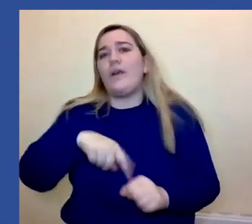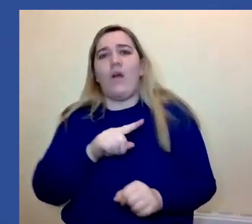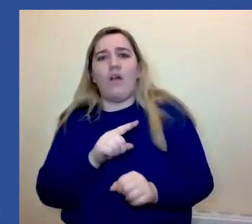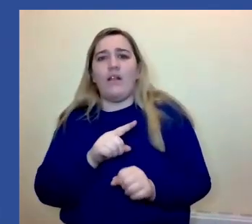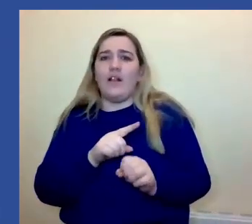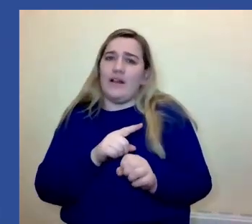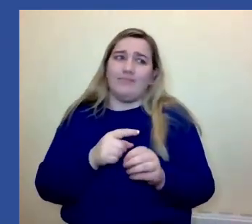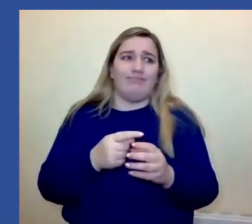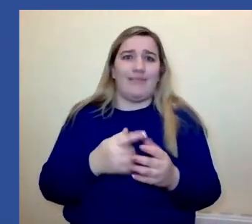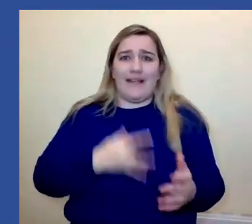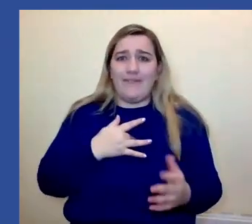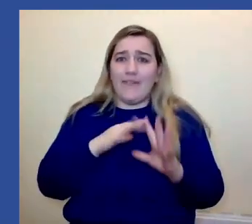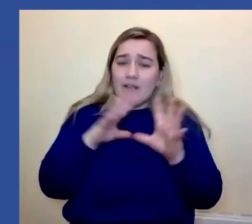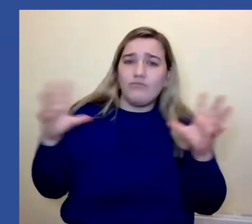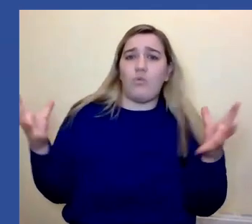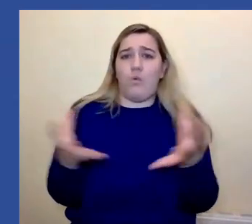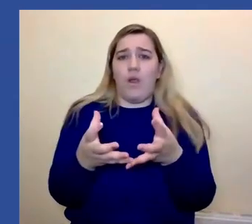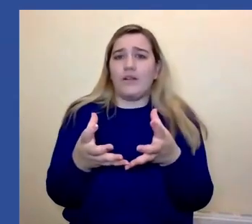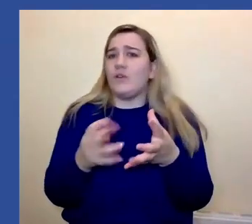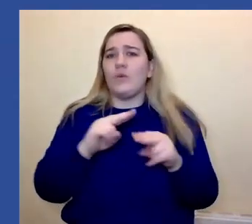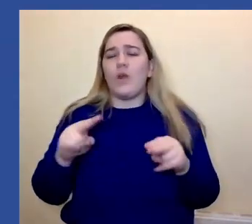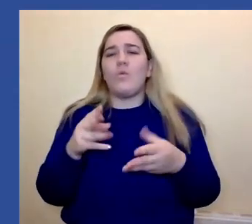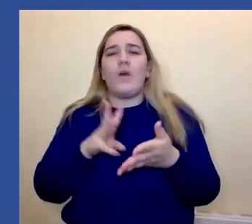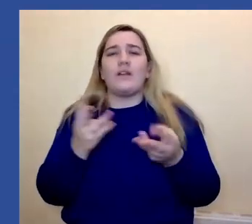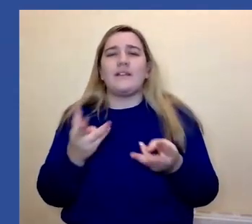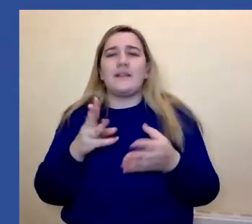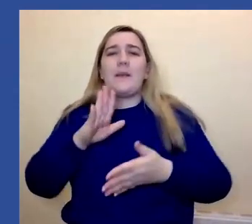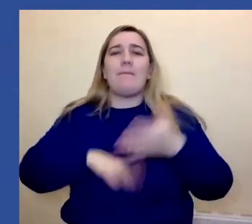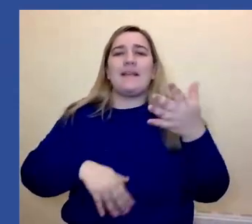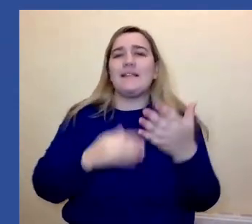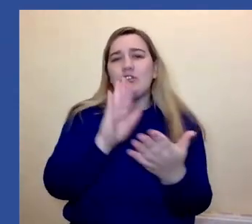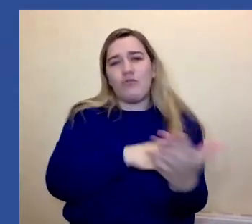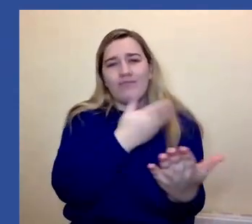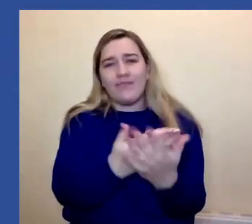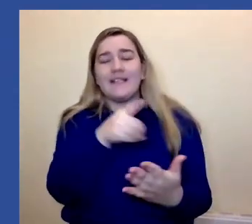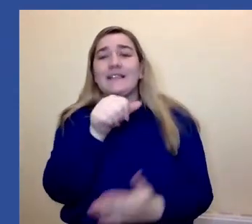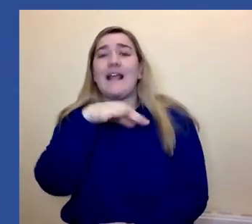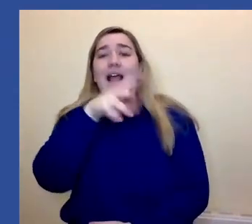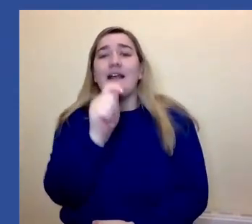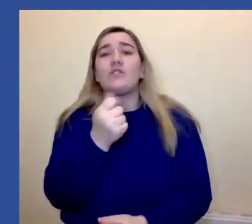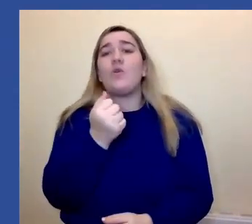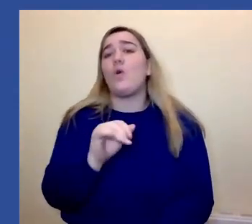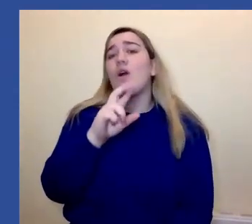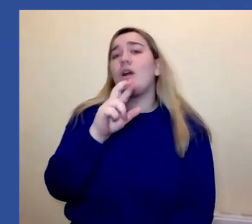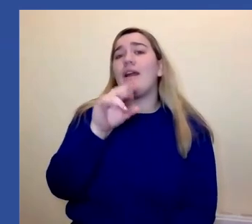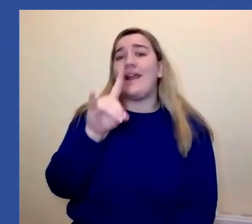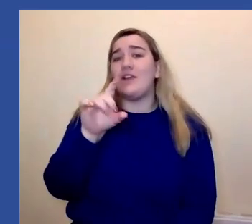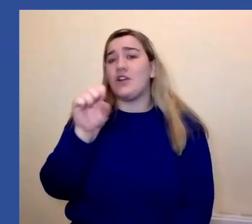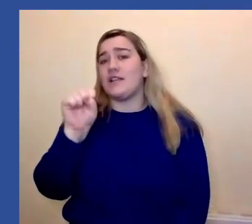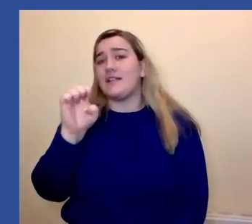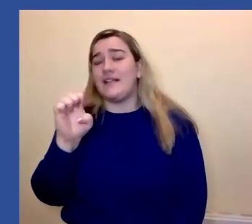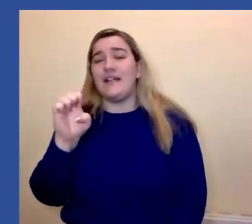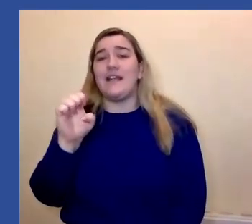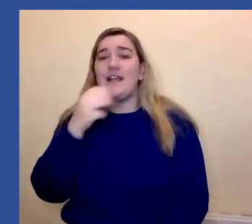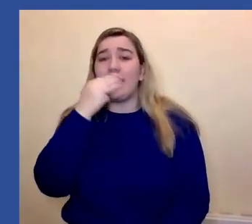it's really important that we don't misinterpret the Act or indeed the HSE consent policy by shutting out loved